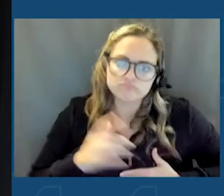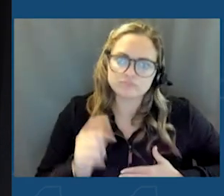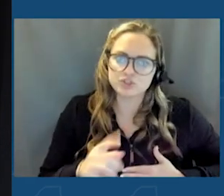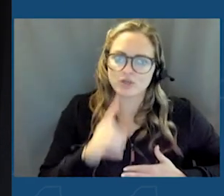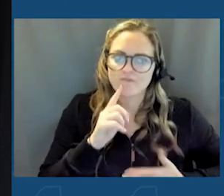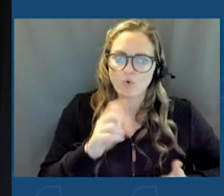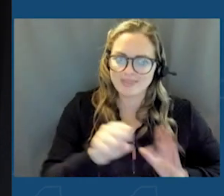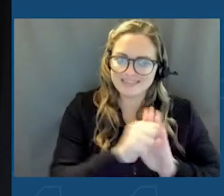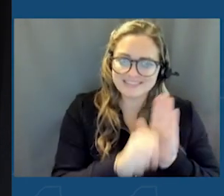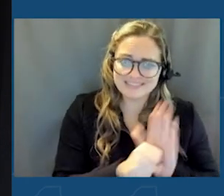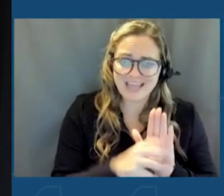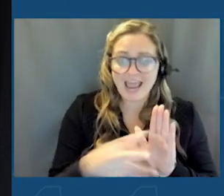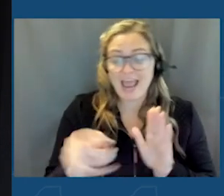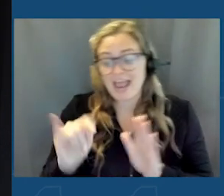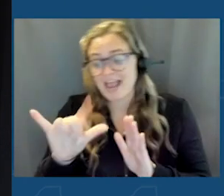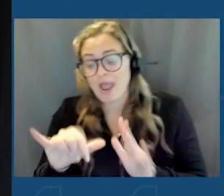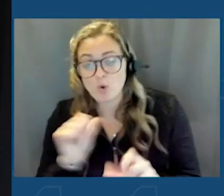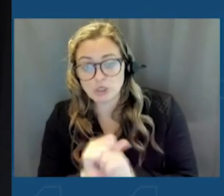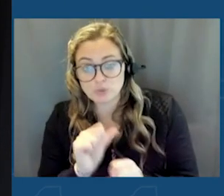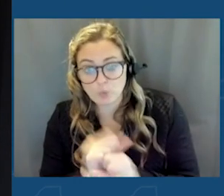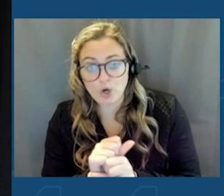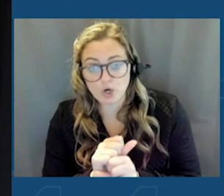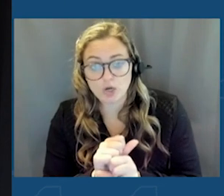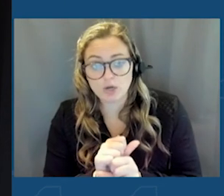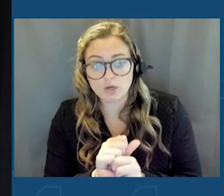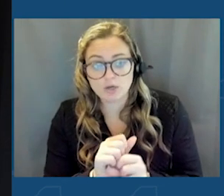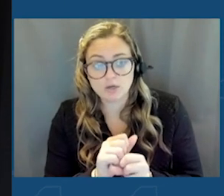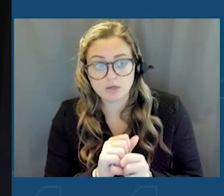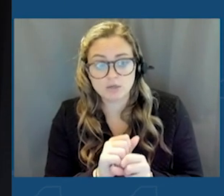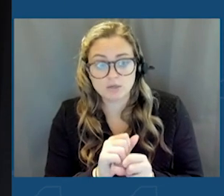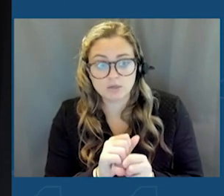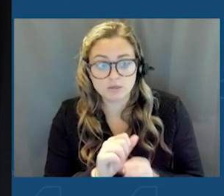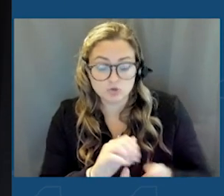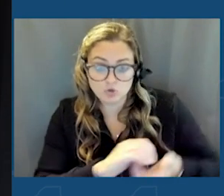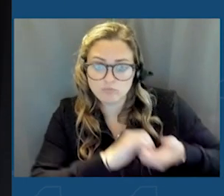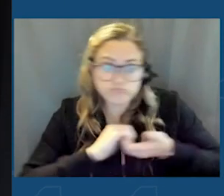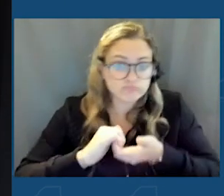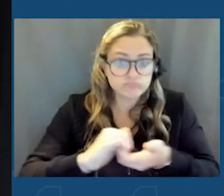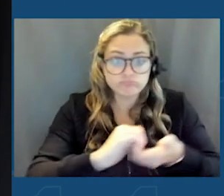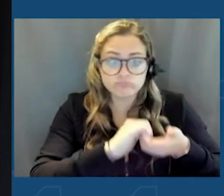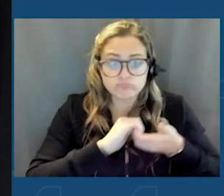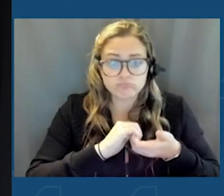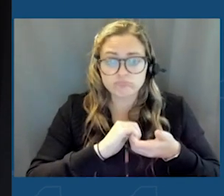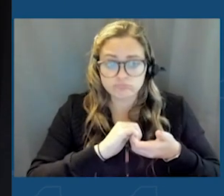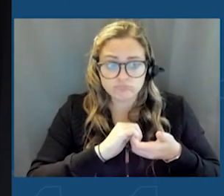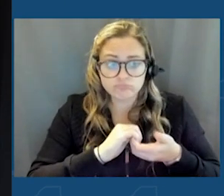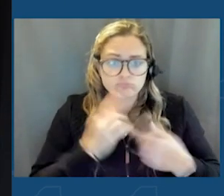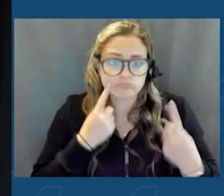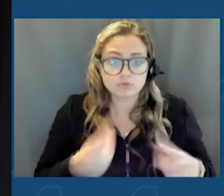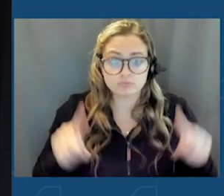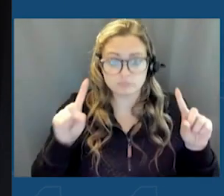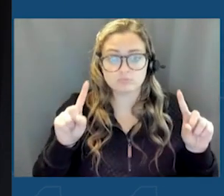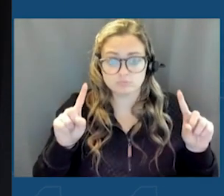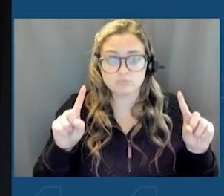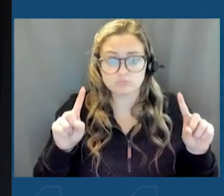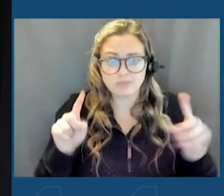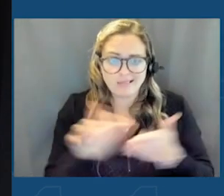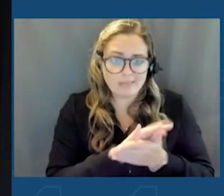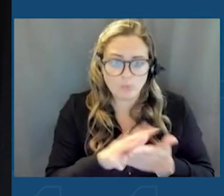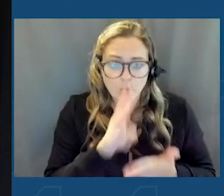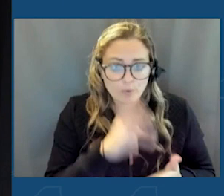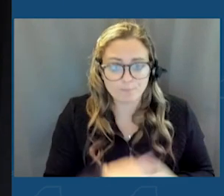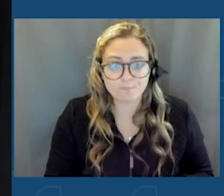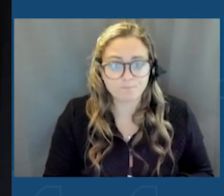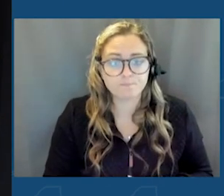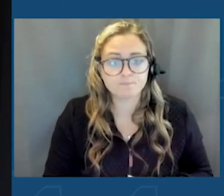state and the county's work to work collaboratively to get the job done. You know, you